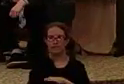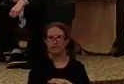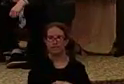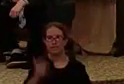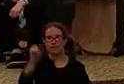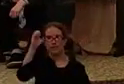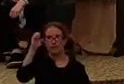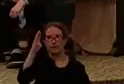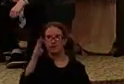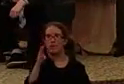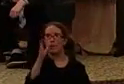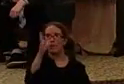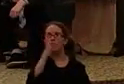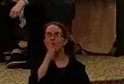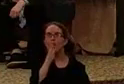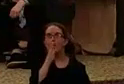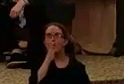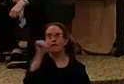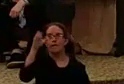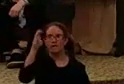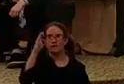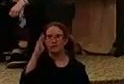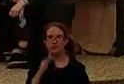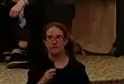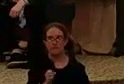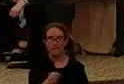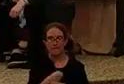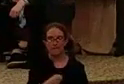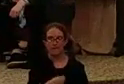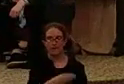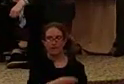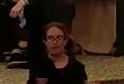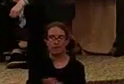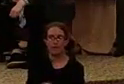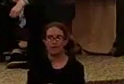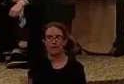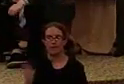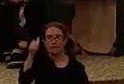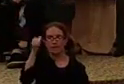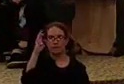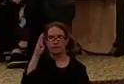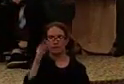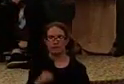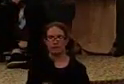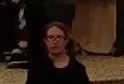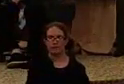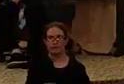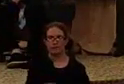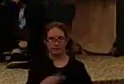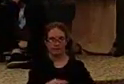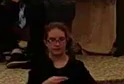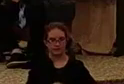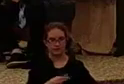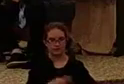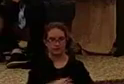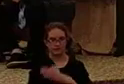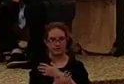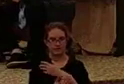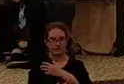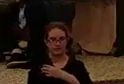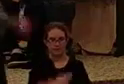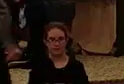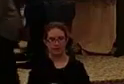amen, Jacob's mom and Jacob concocted a plan, and Jacob put on some sheepskin on his arm